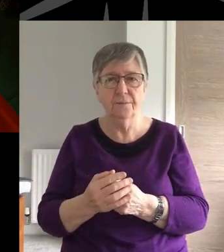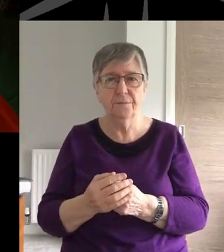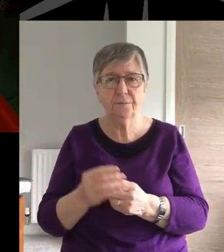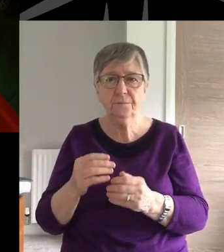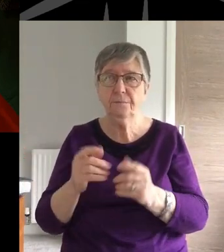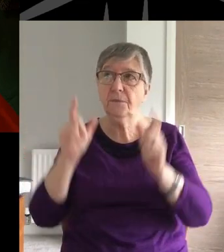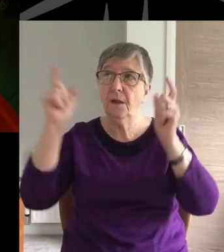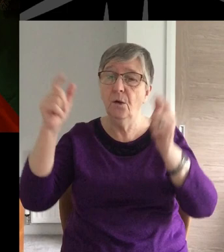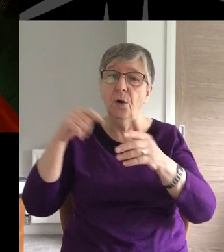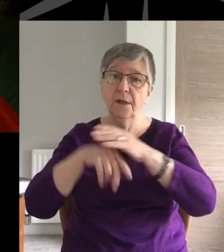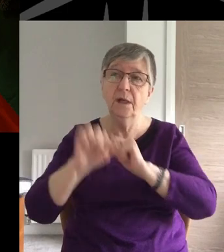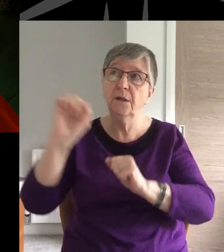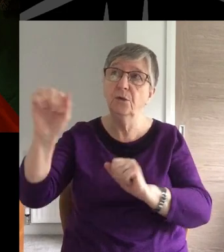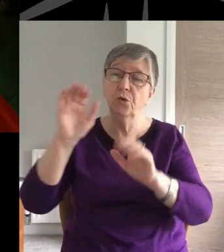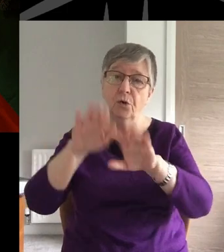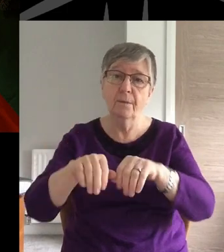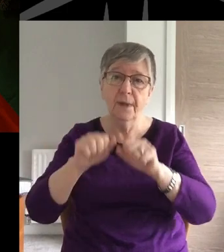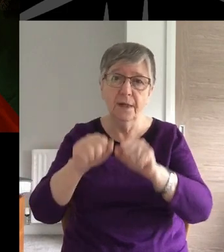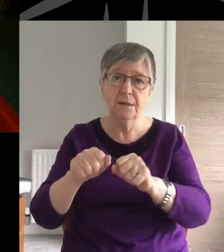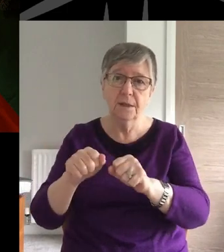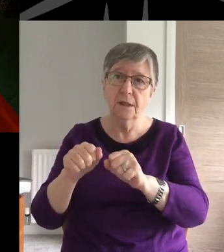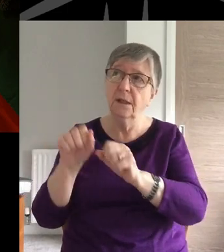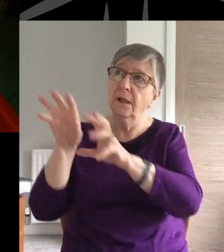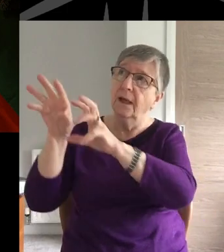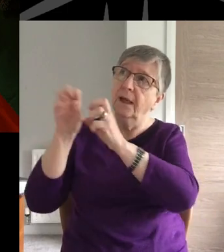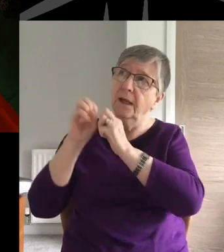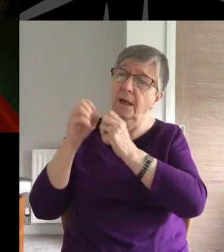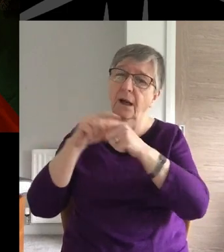Lord, in your mercy, hear our prayer.